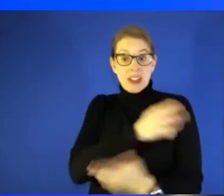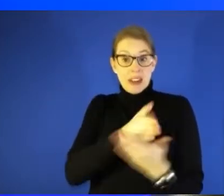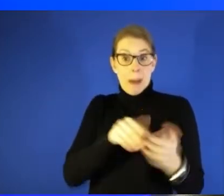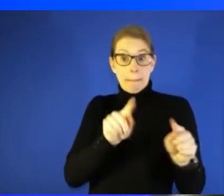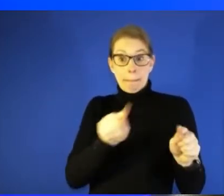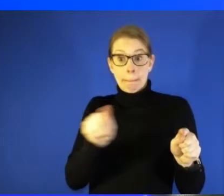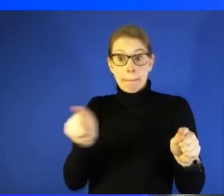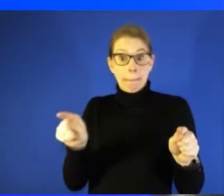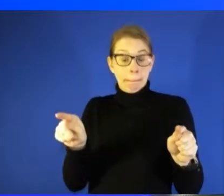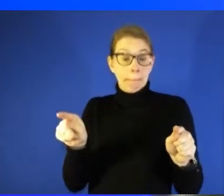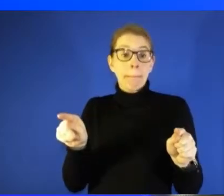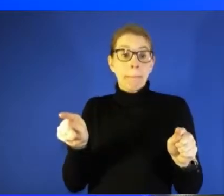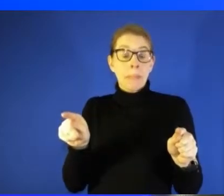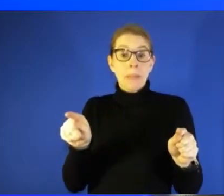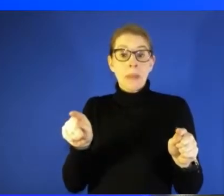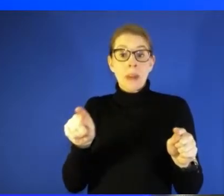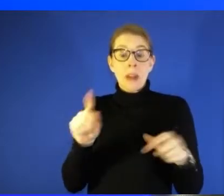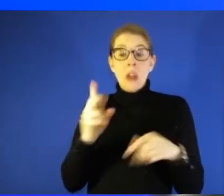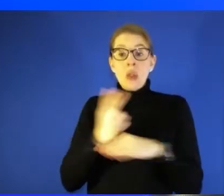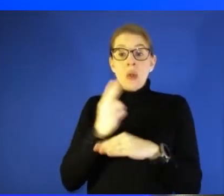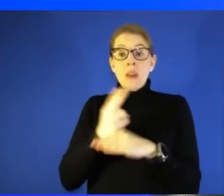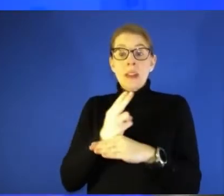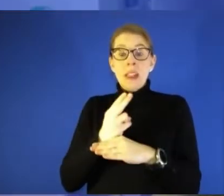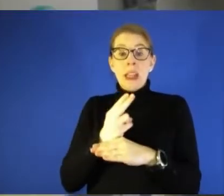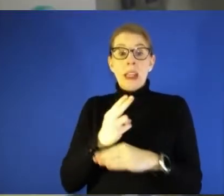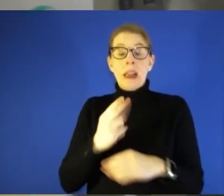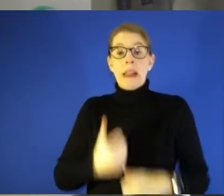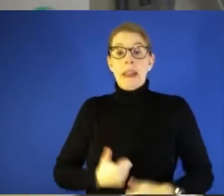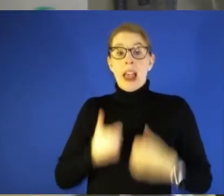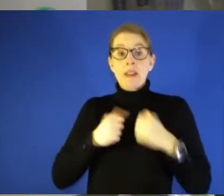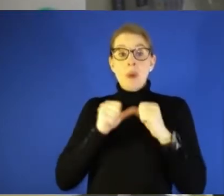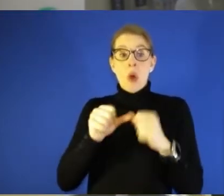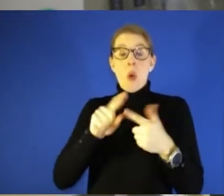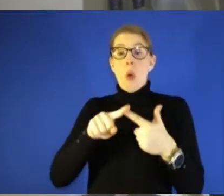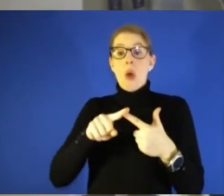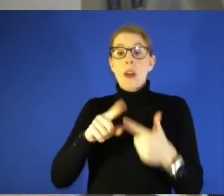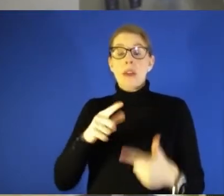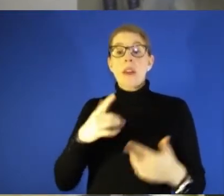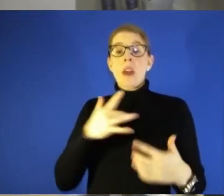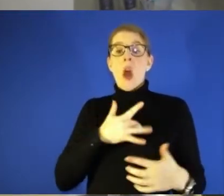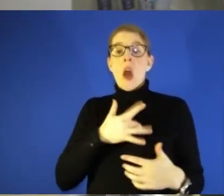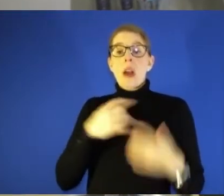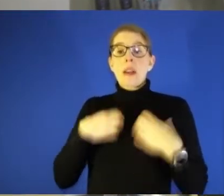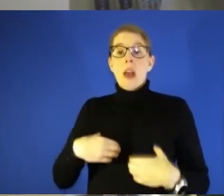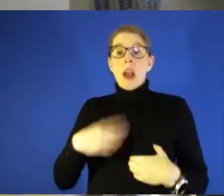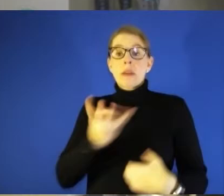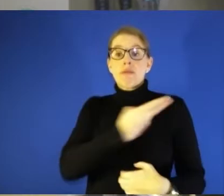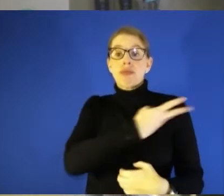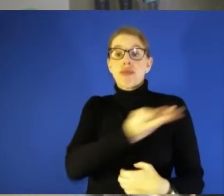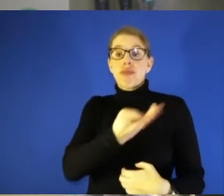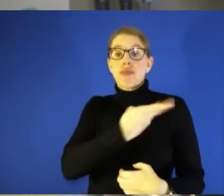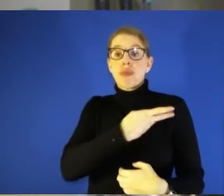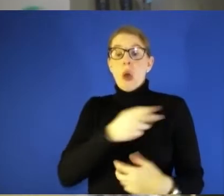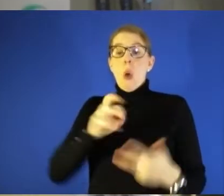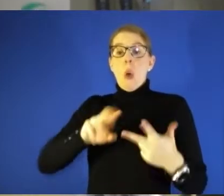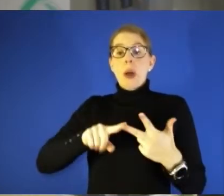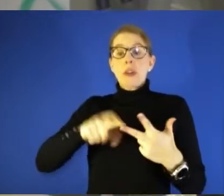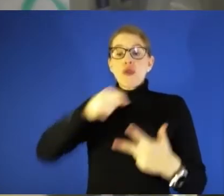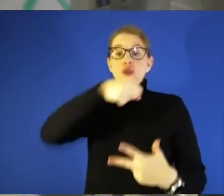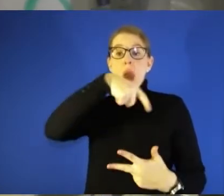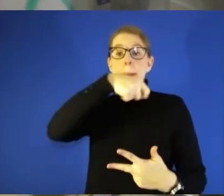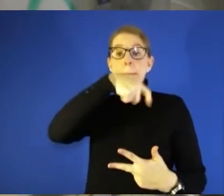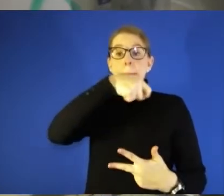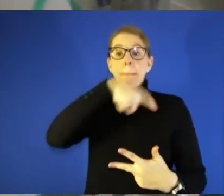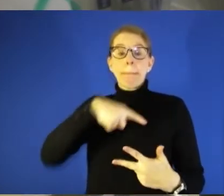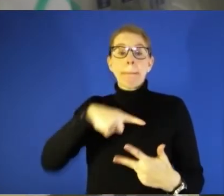on either life support or the heart-lung bypass machine and dialysis and all of the different drips, believe it or not, the amount of